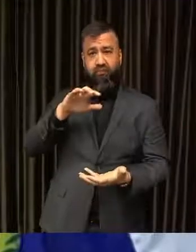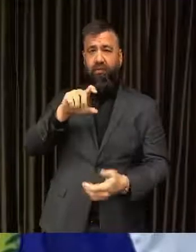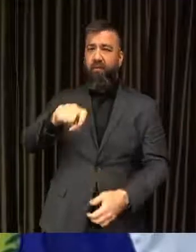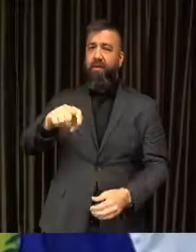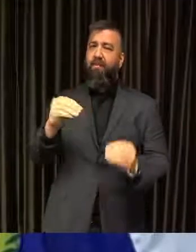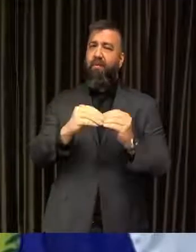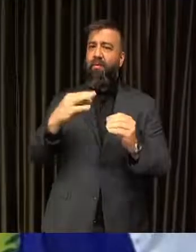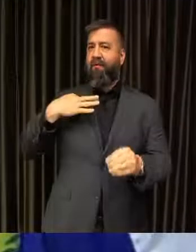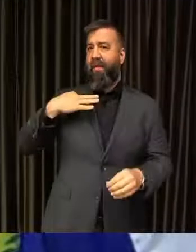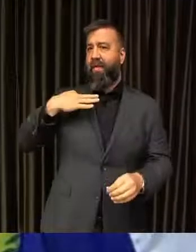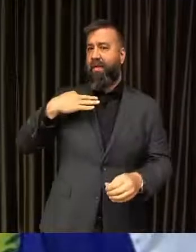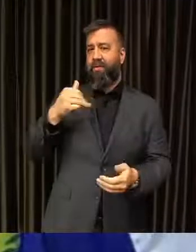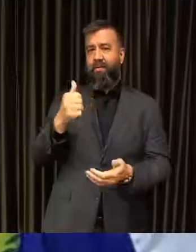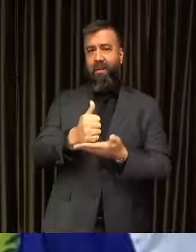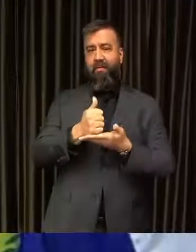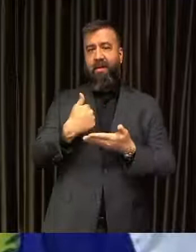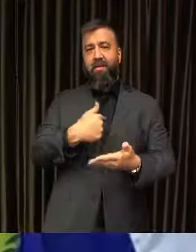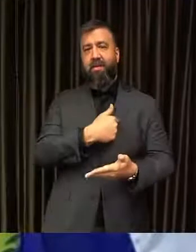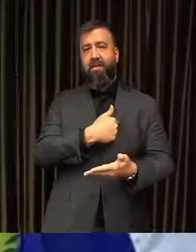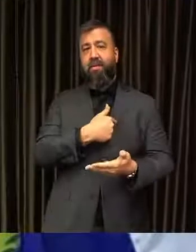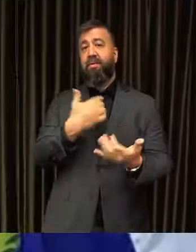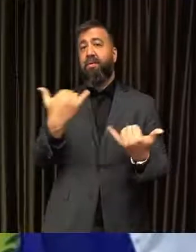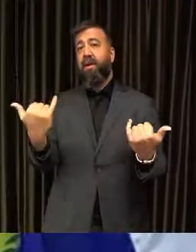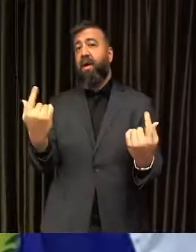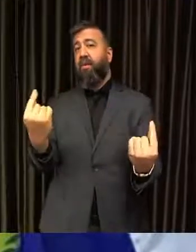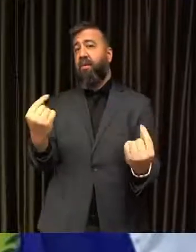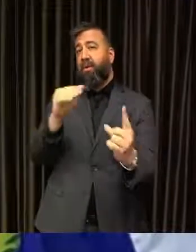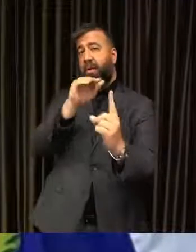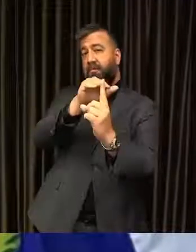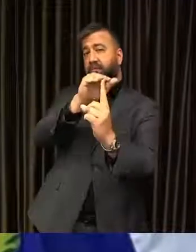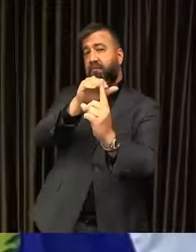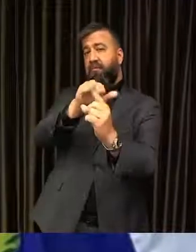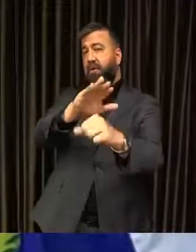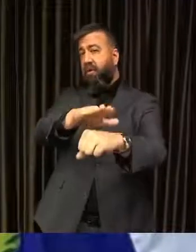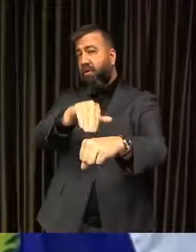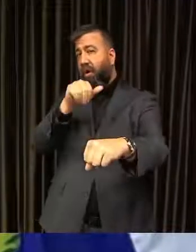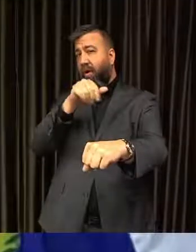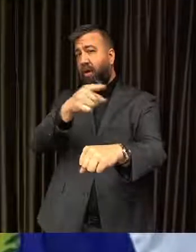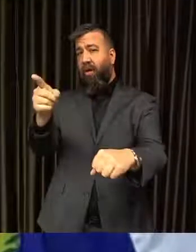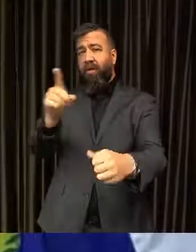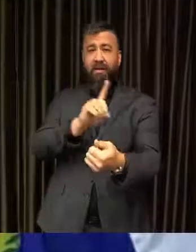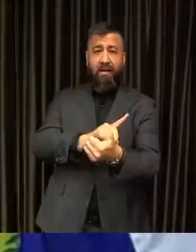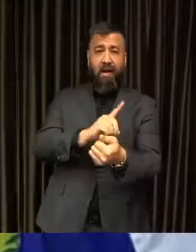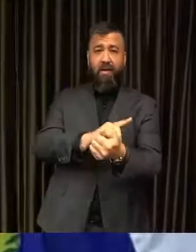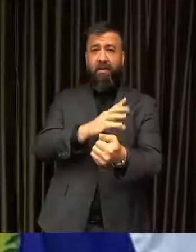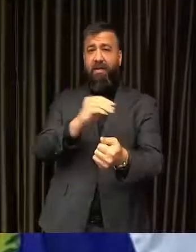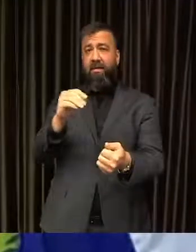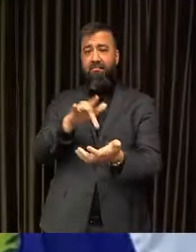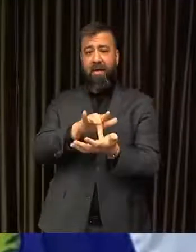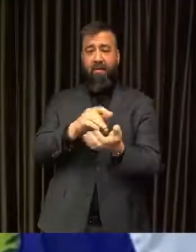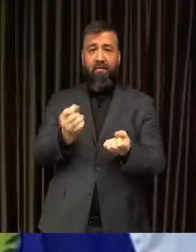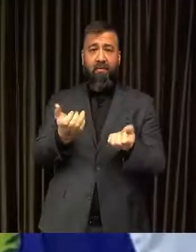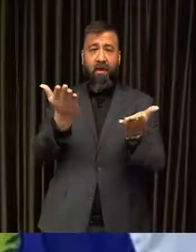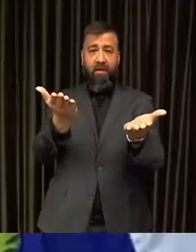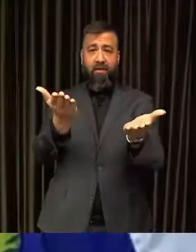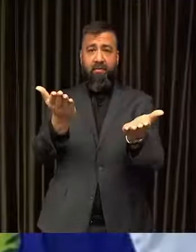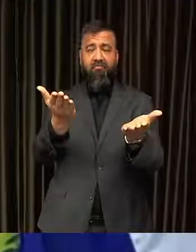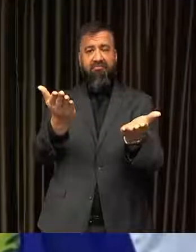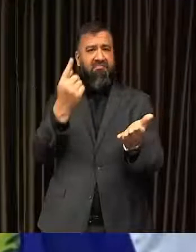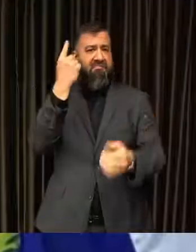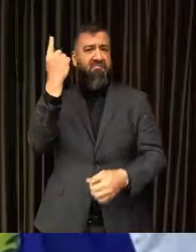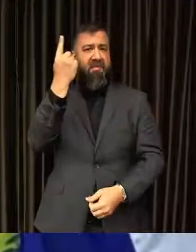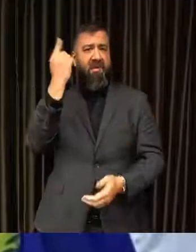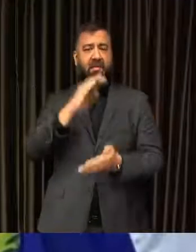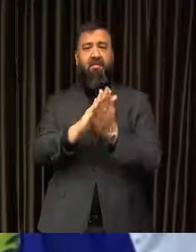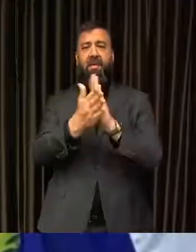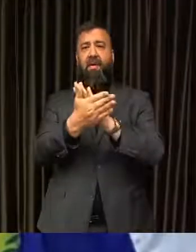us. So today, I'm calling on primary care physicians and other medical providers in St. Louis County to consider becoming a